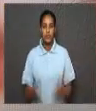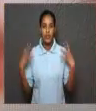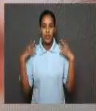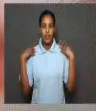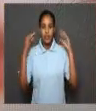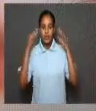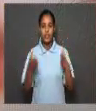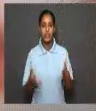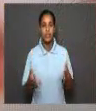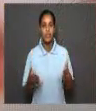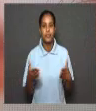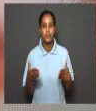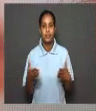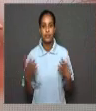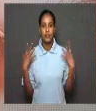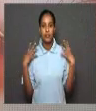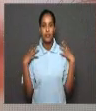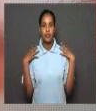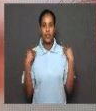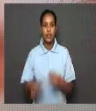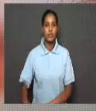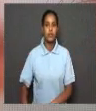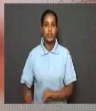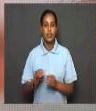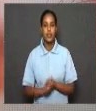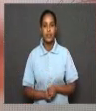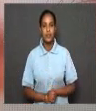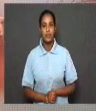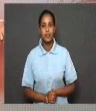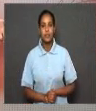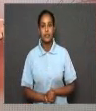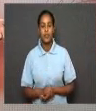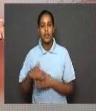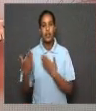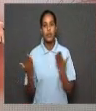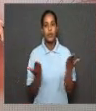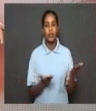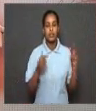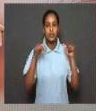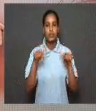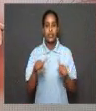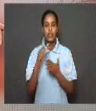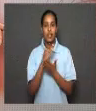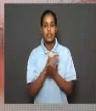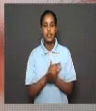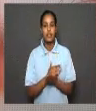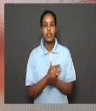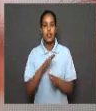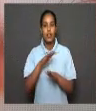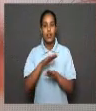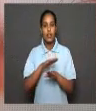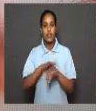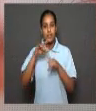Hello, teacher. Hello, students. Welcome to today's lesson on